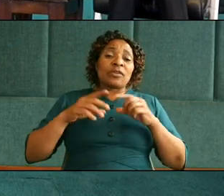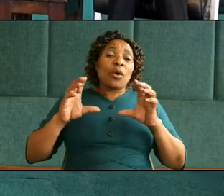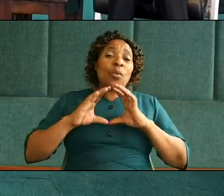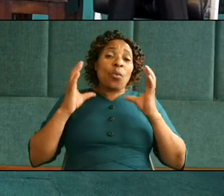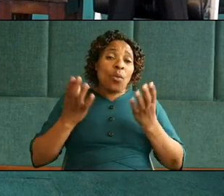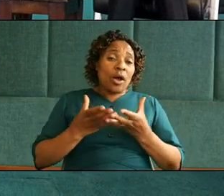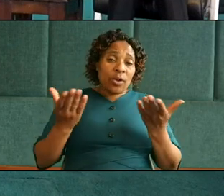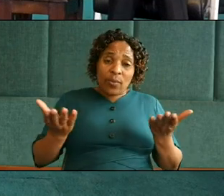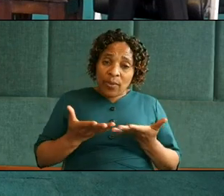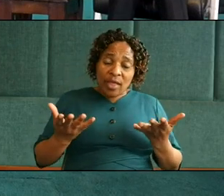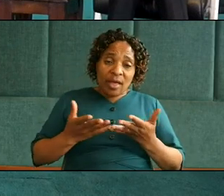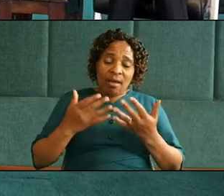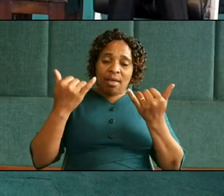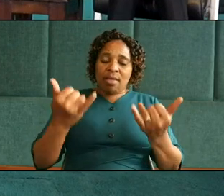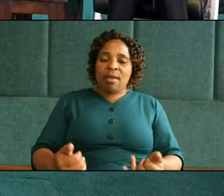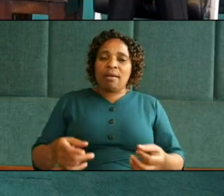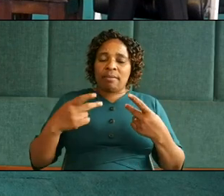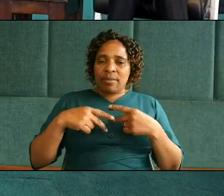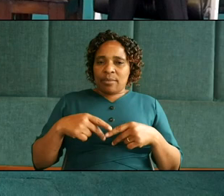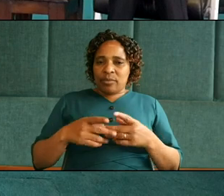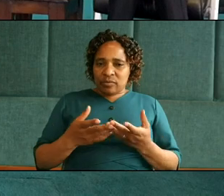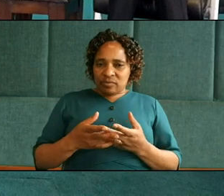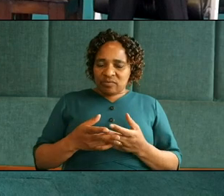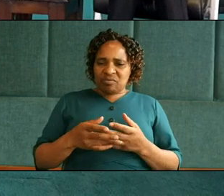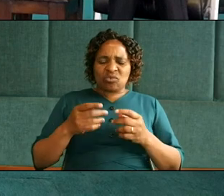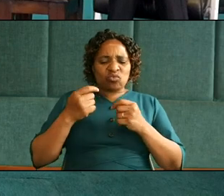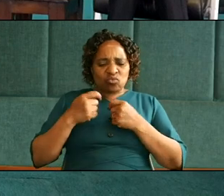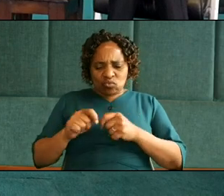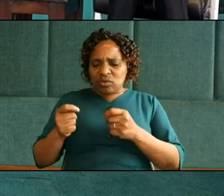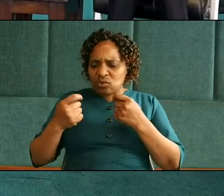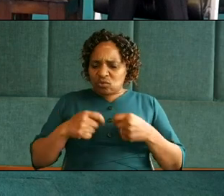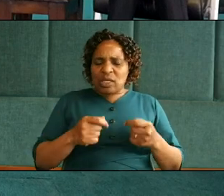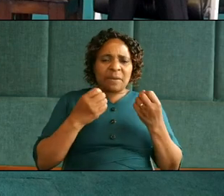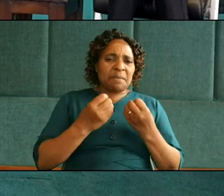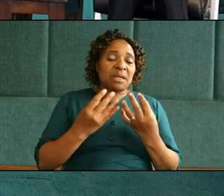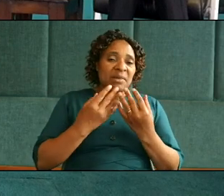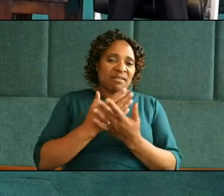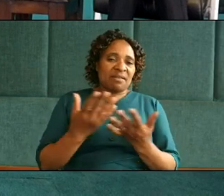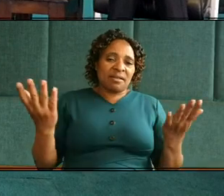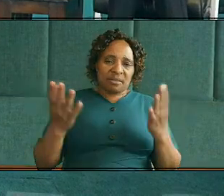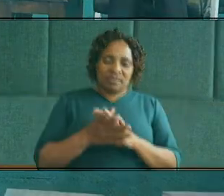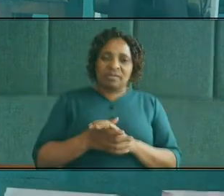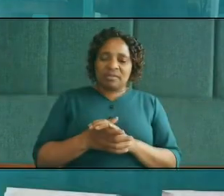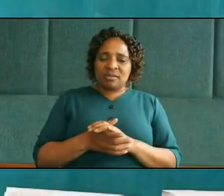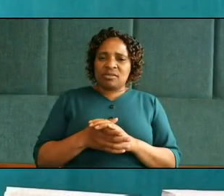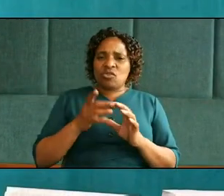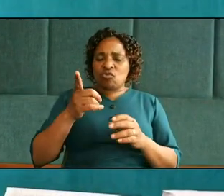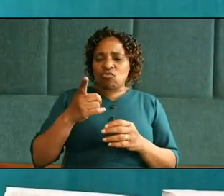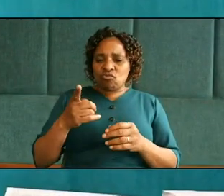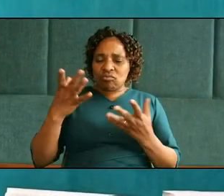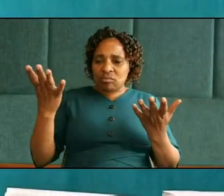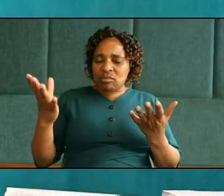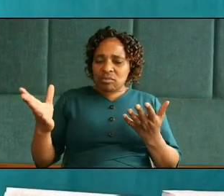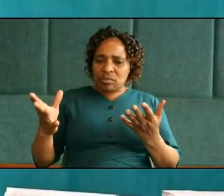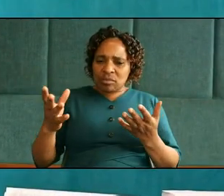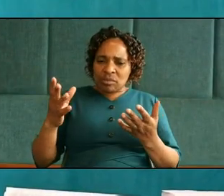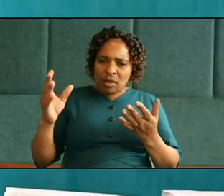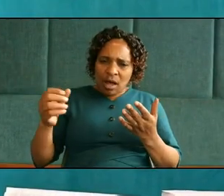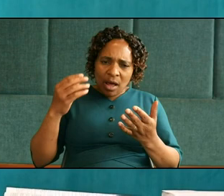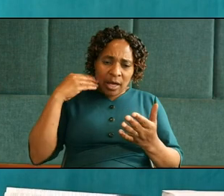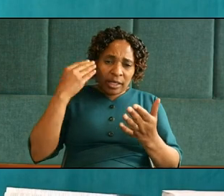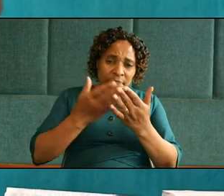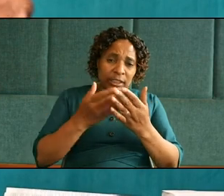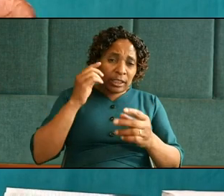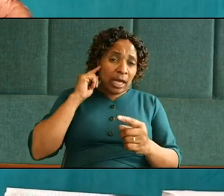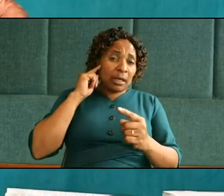world whereby we as young people are, you know, tempted by so many things, you know. You know, you get to a point and you realize that so-and-so